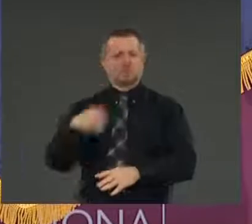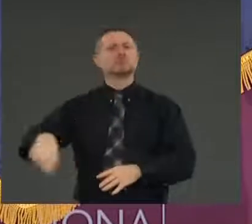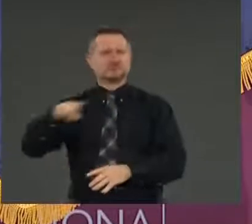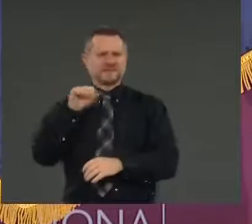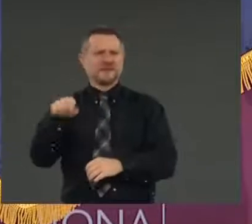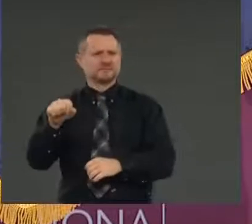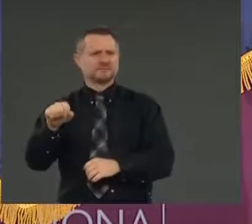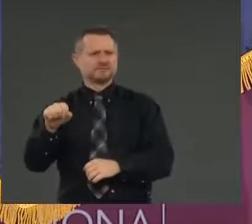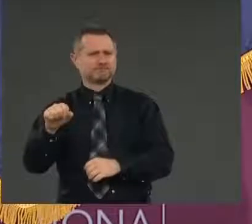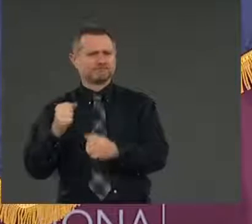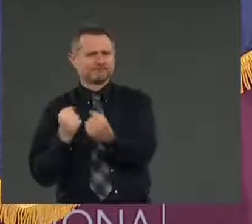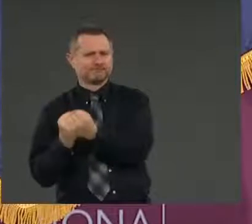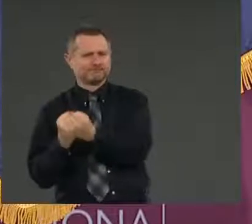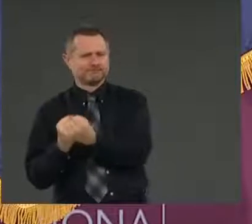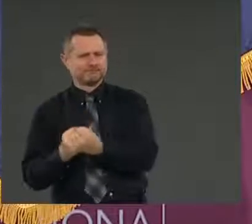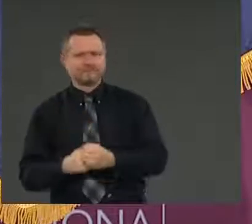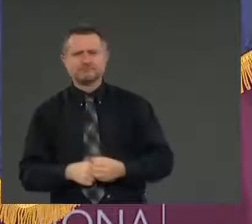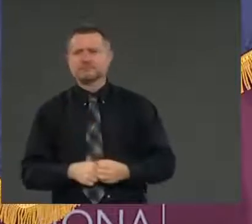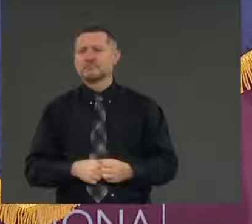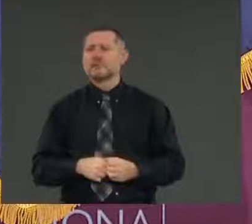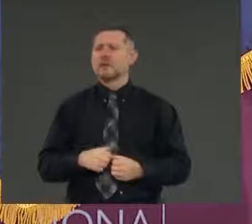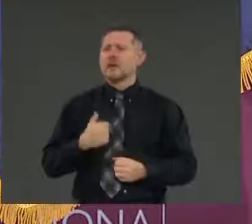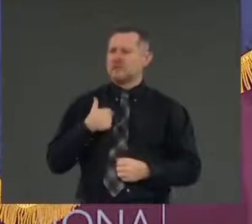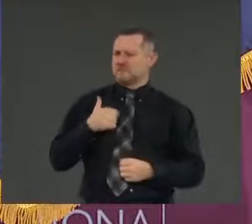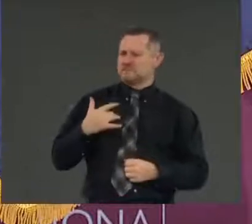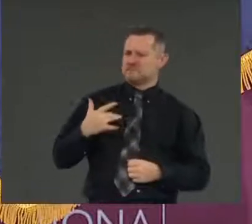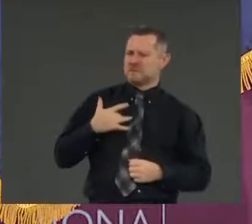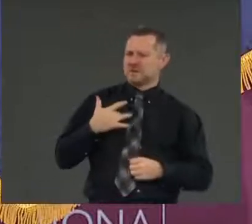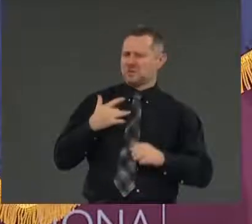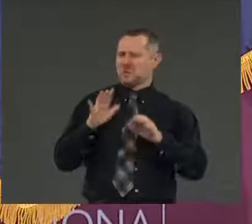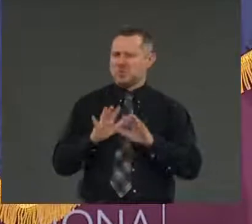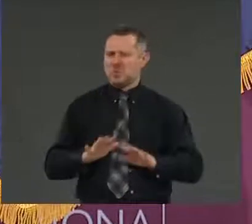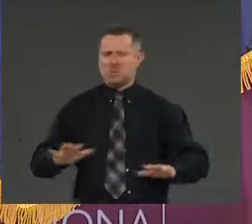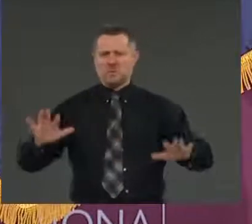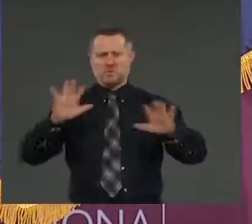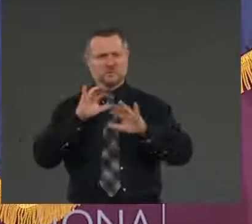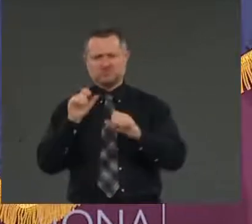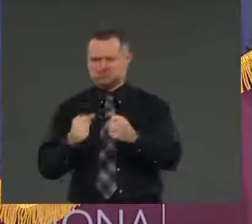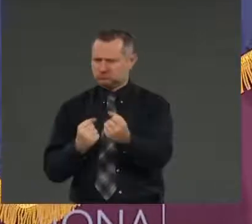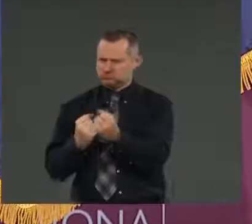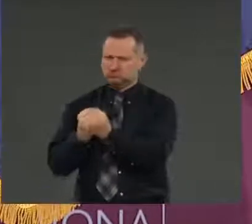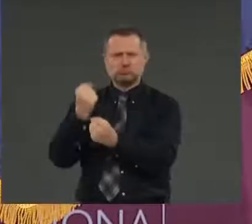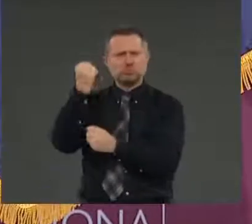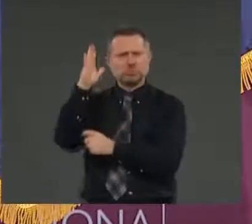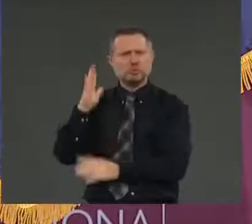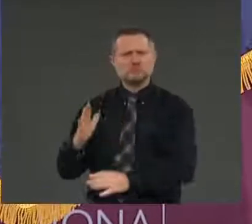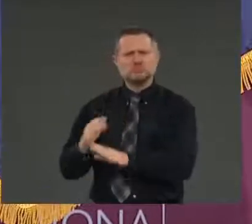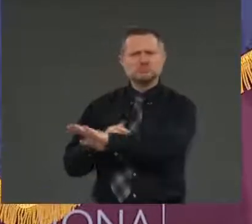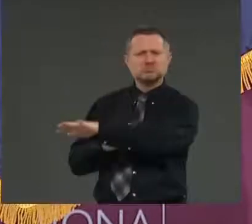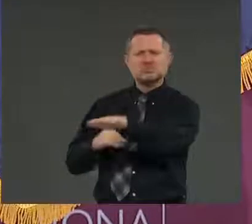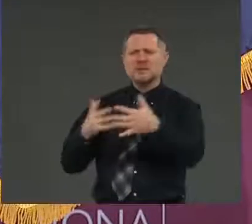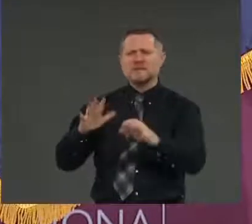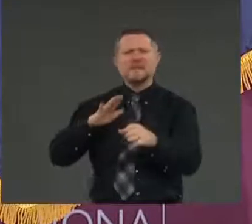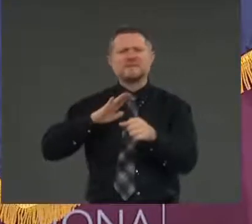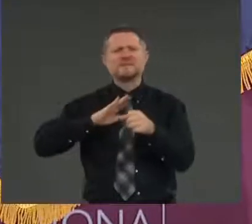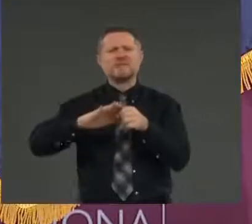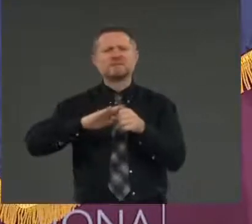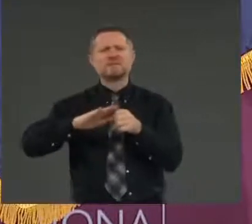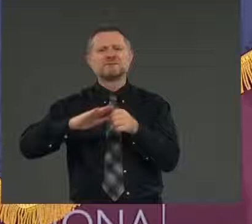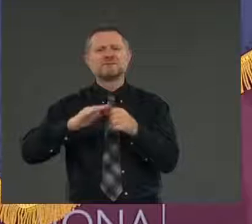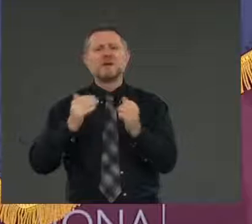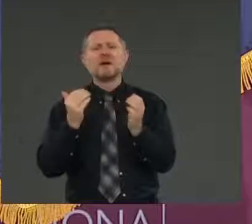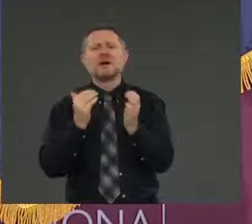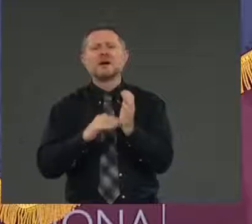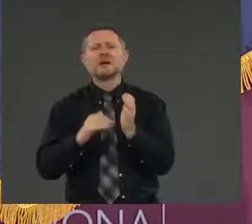all well-meaning Americans stand with the protesters. Enough is enough. How many times do you have to see